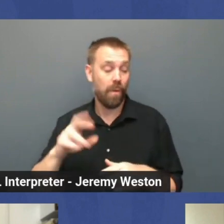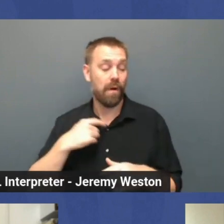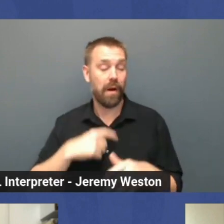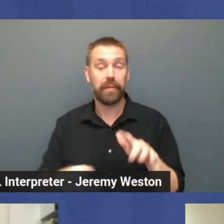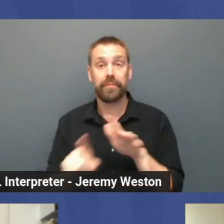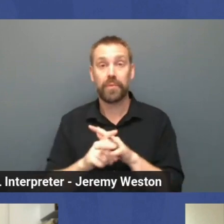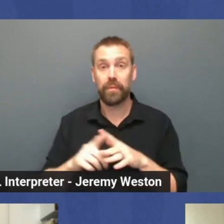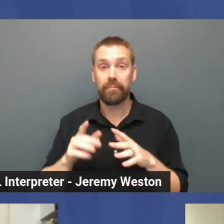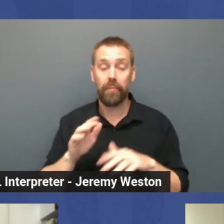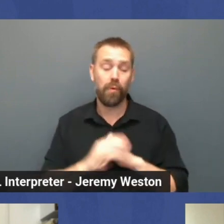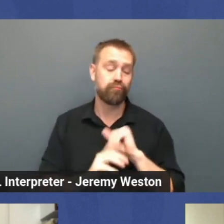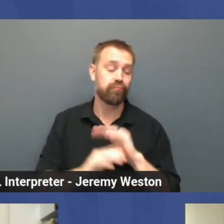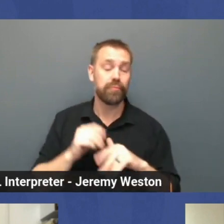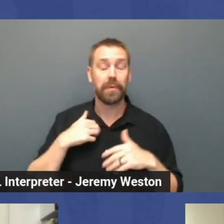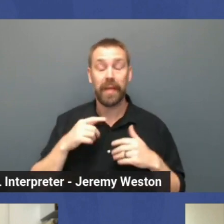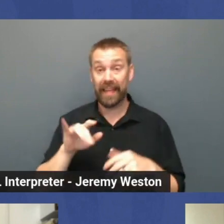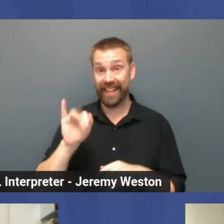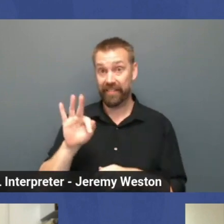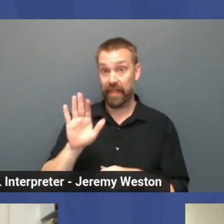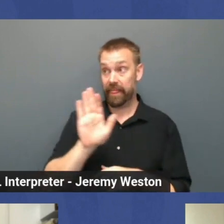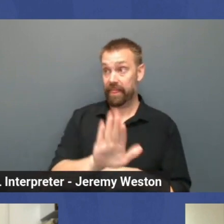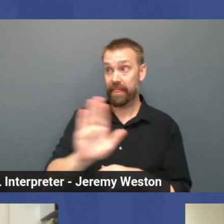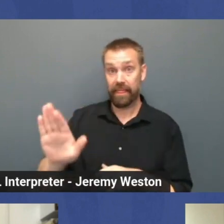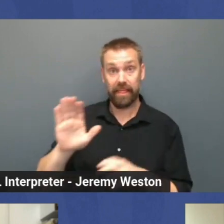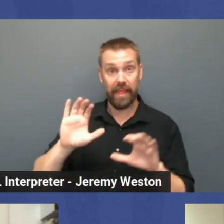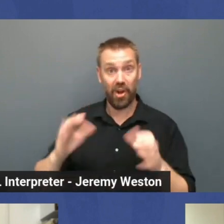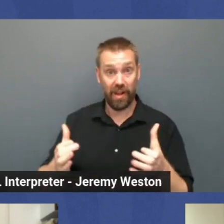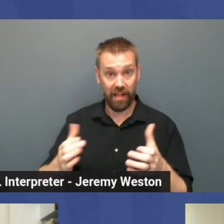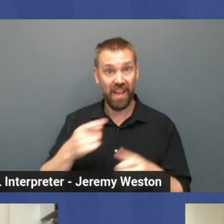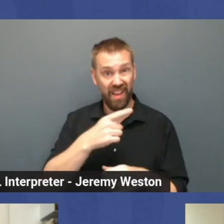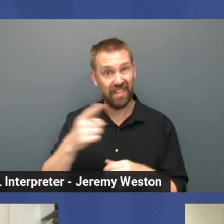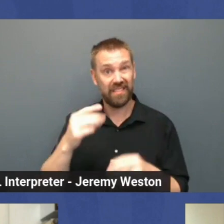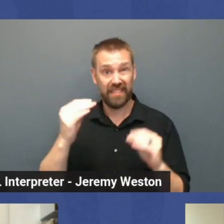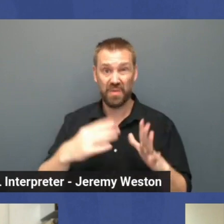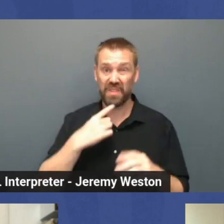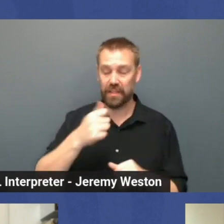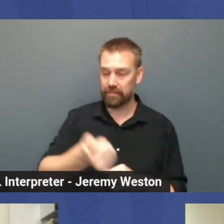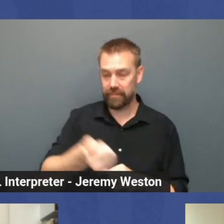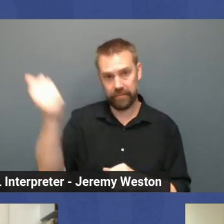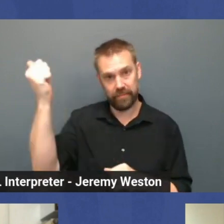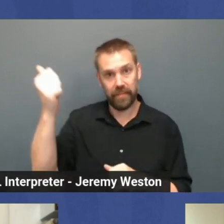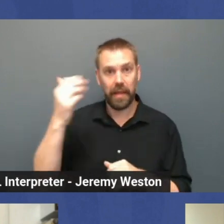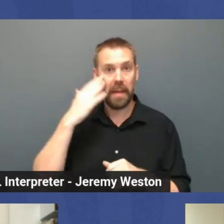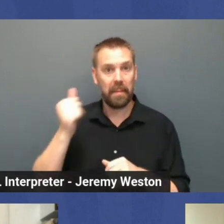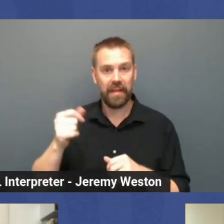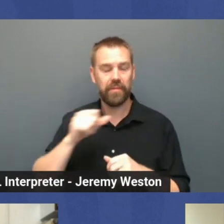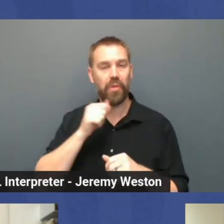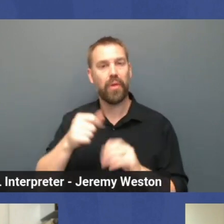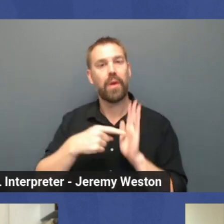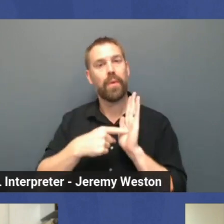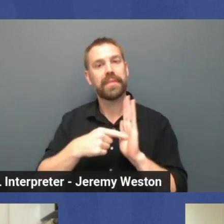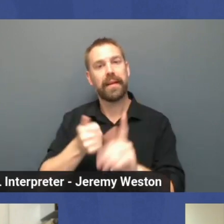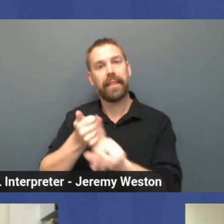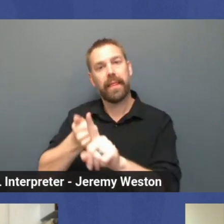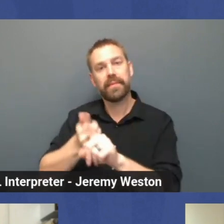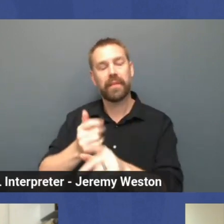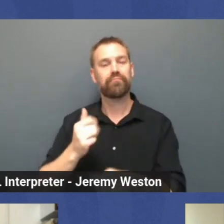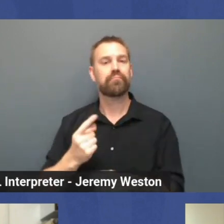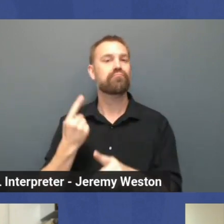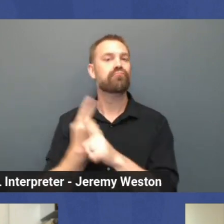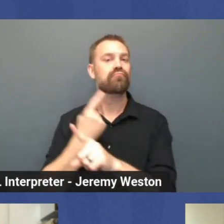their class, they would be told to leave because they weren't being presentative in a proper way, or presenting in a proper light, I